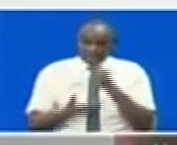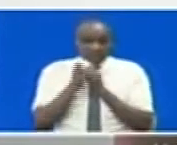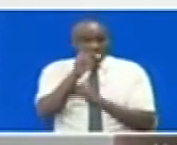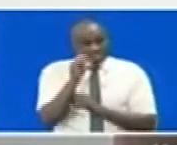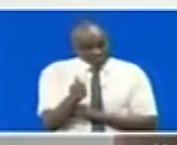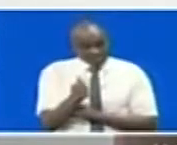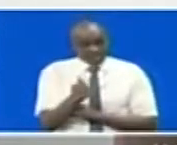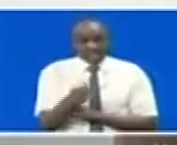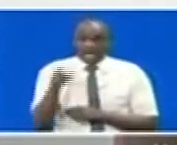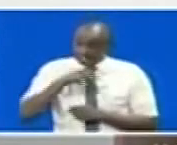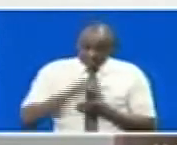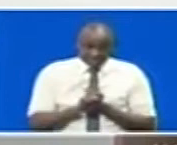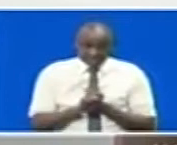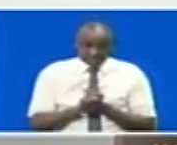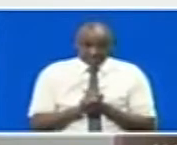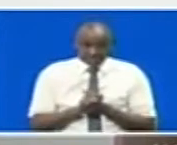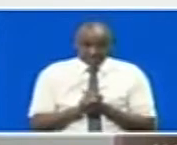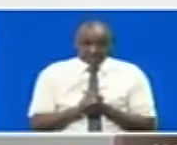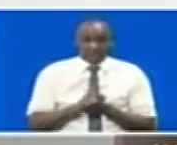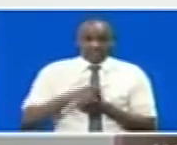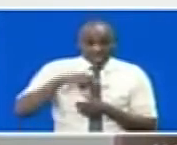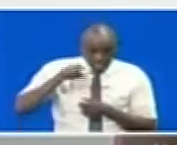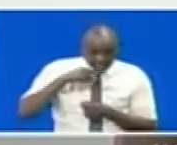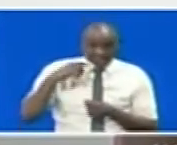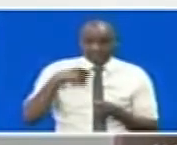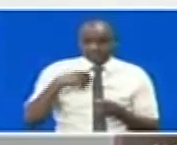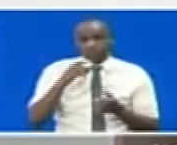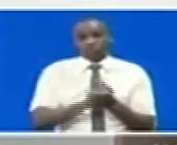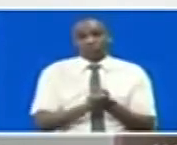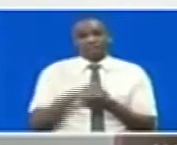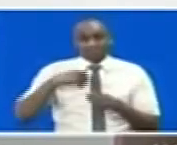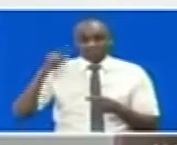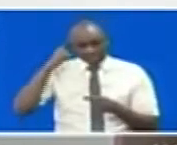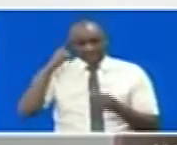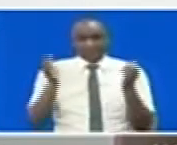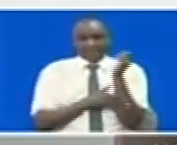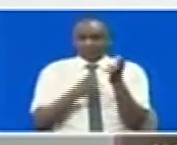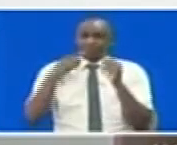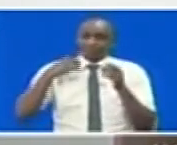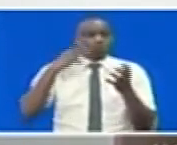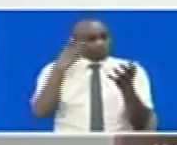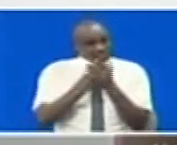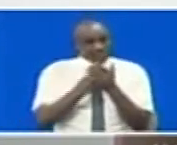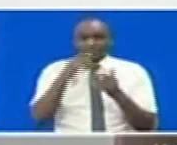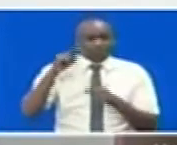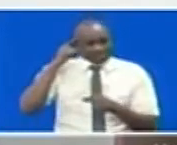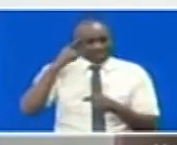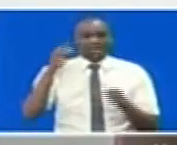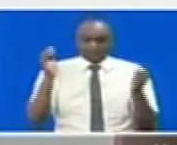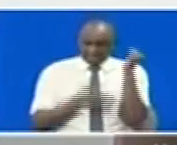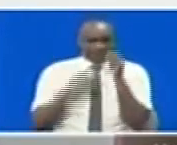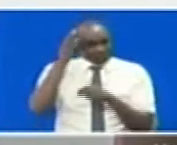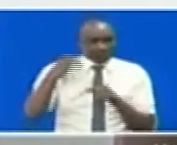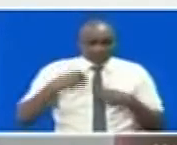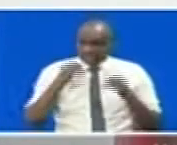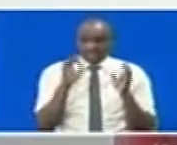we shouldn't be debarred from doing bad things because we go to jail. Let's what is